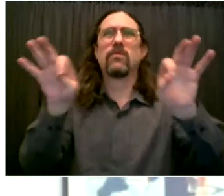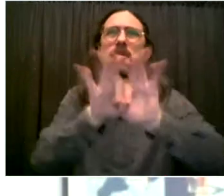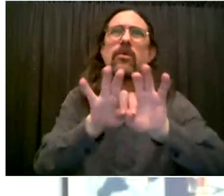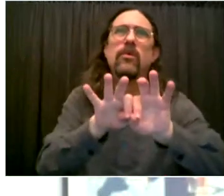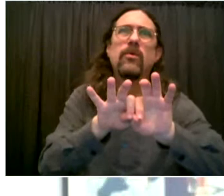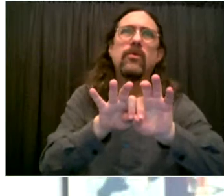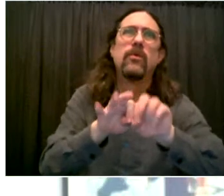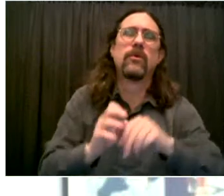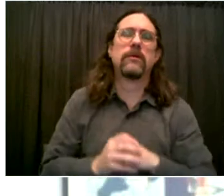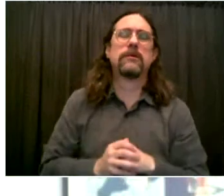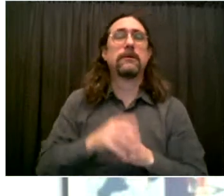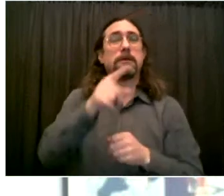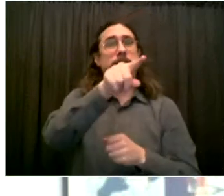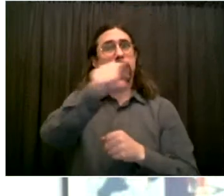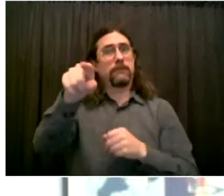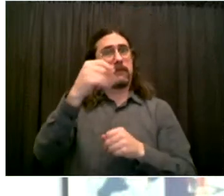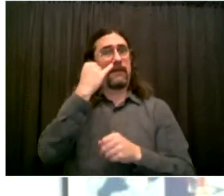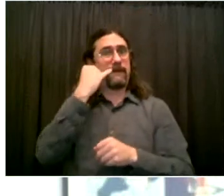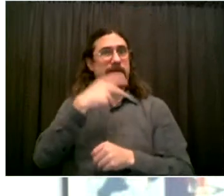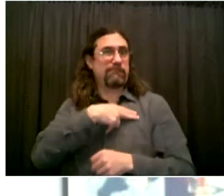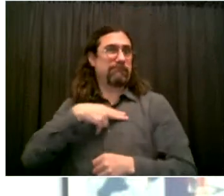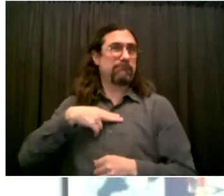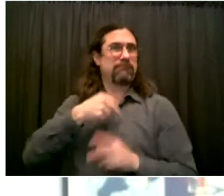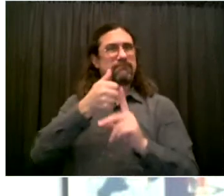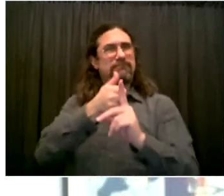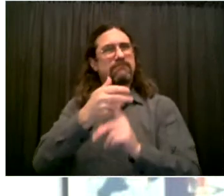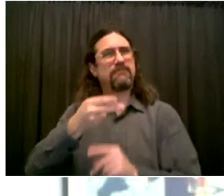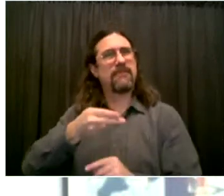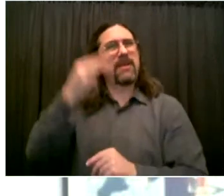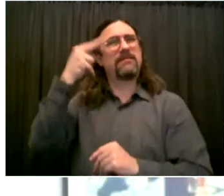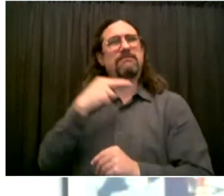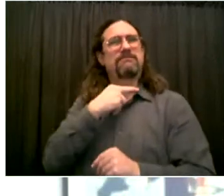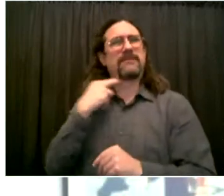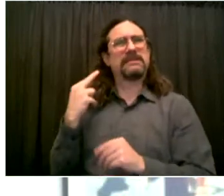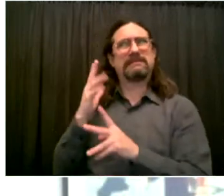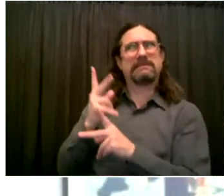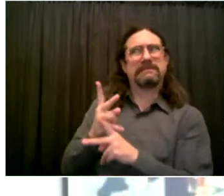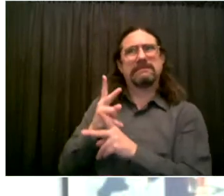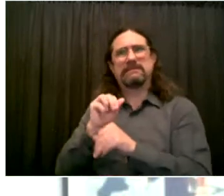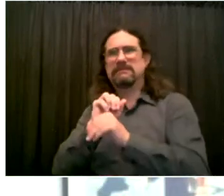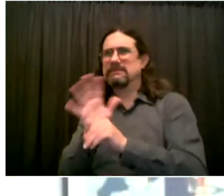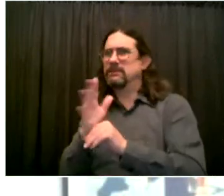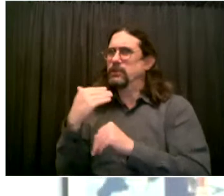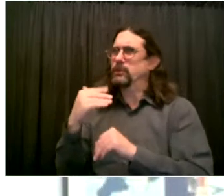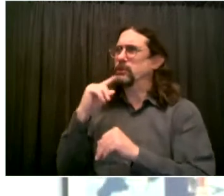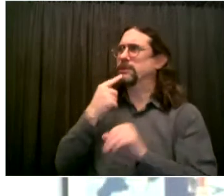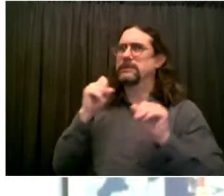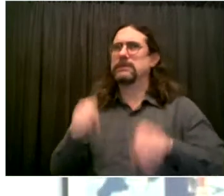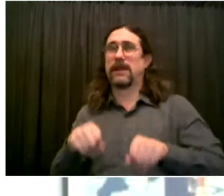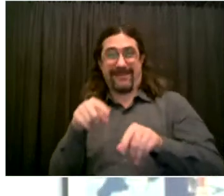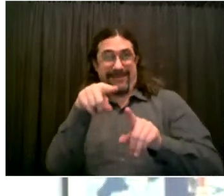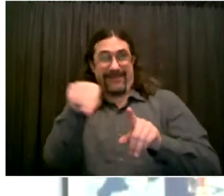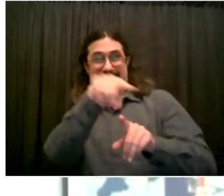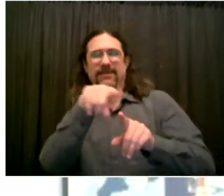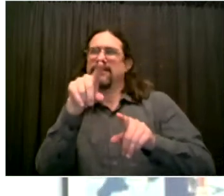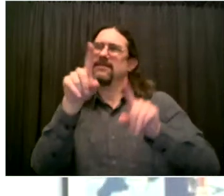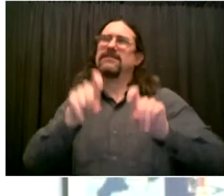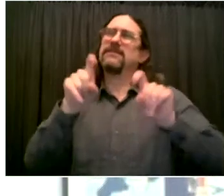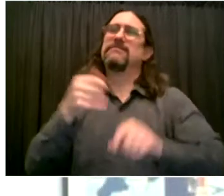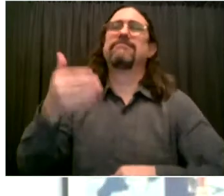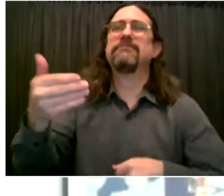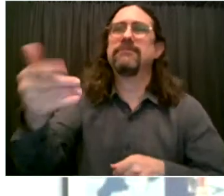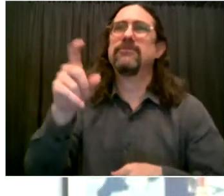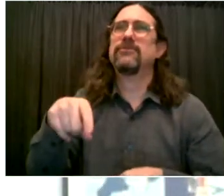data with respect to the total number of tests happening. That's both PCR and antigen tests, although we are